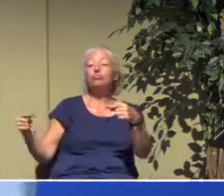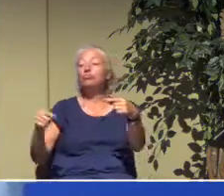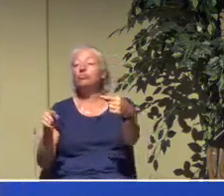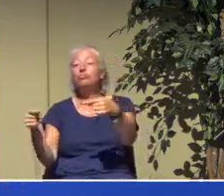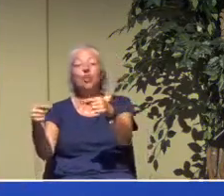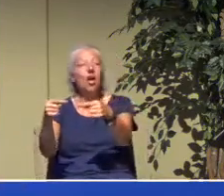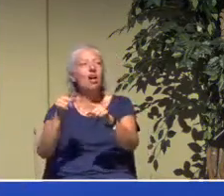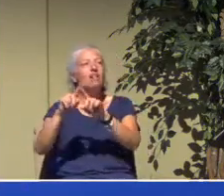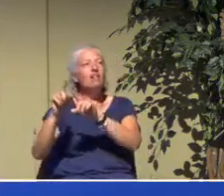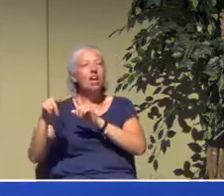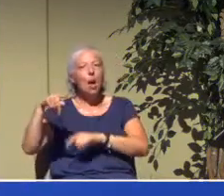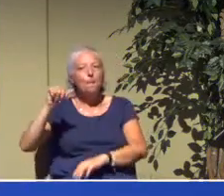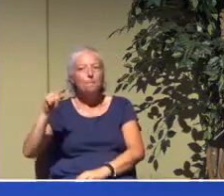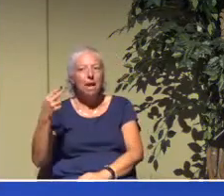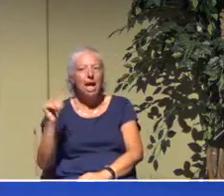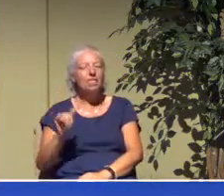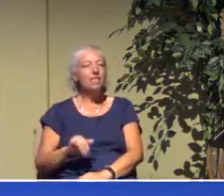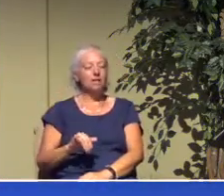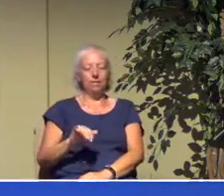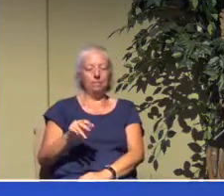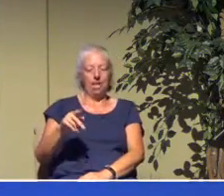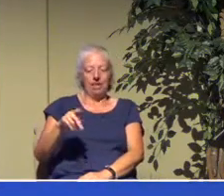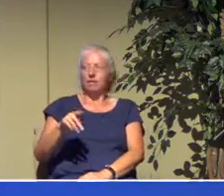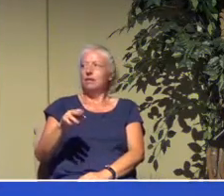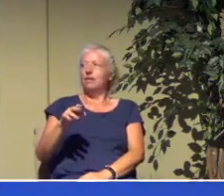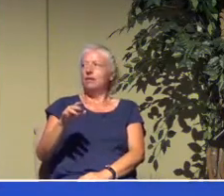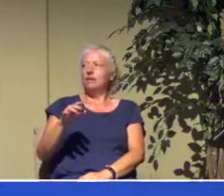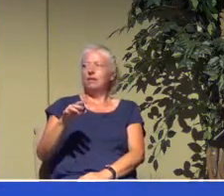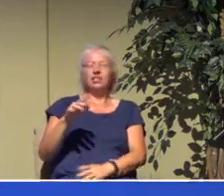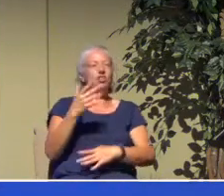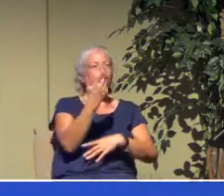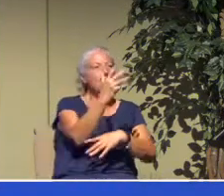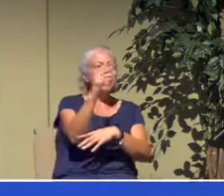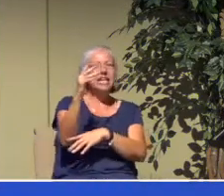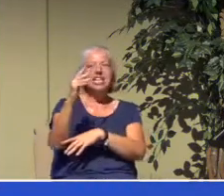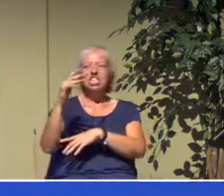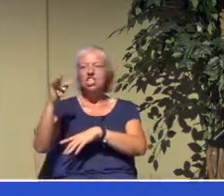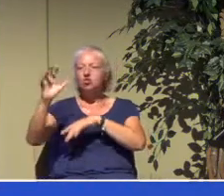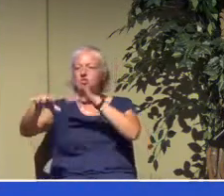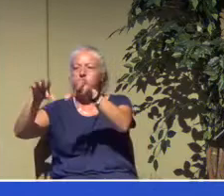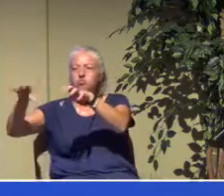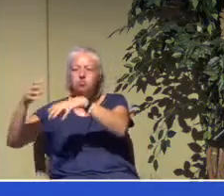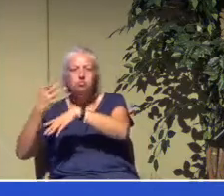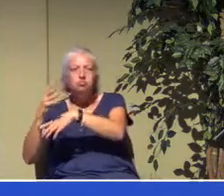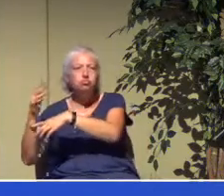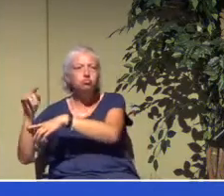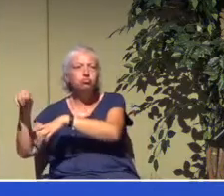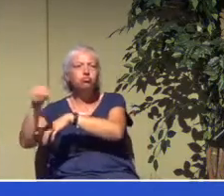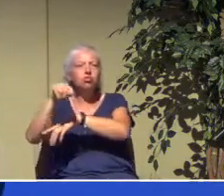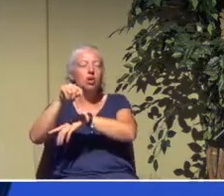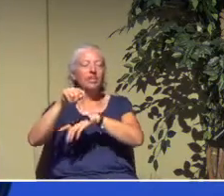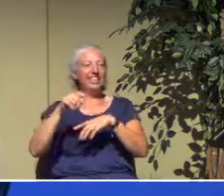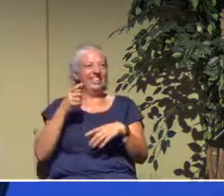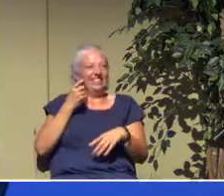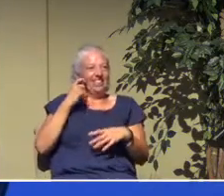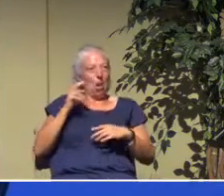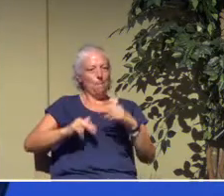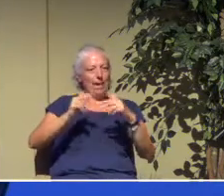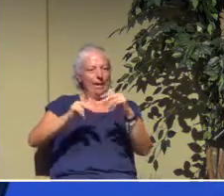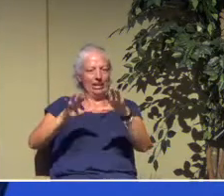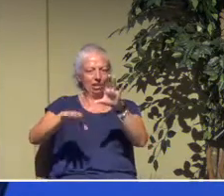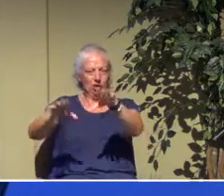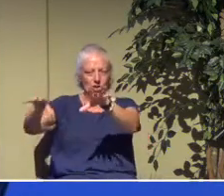these beautiful trees and bushes. And they were discussing, they had just built the campus and some of the